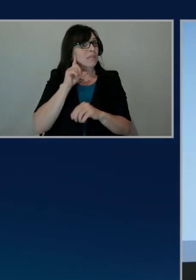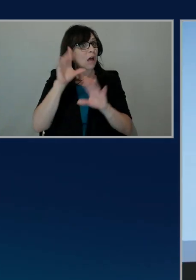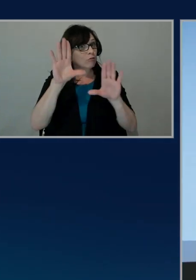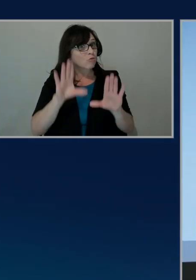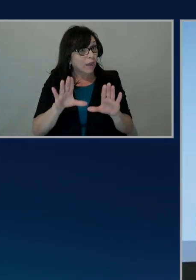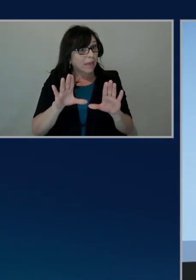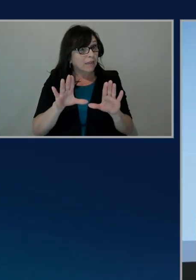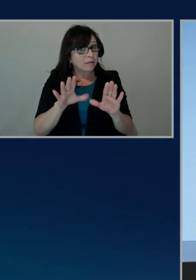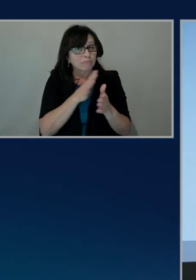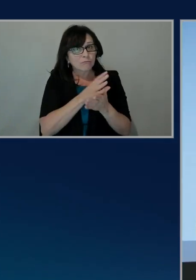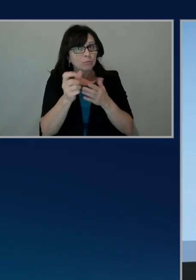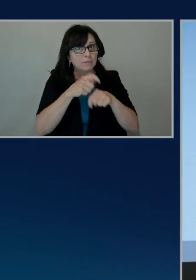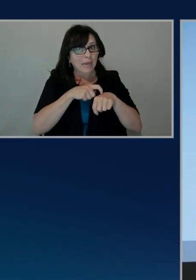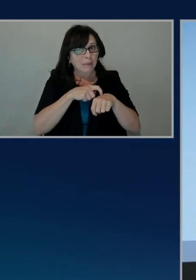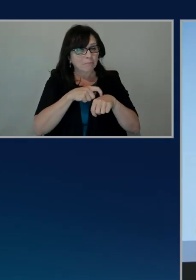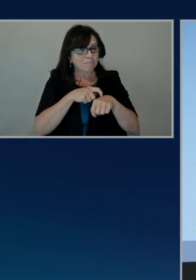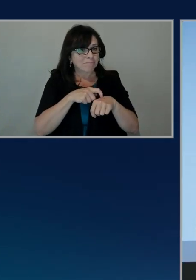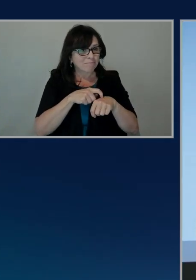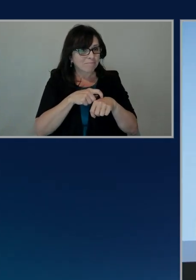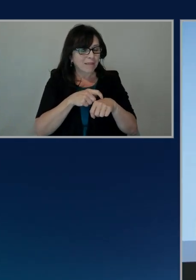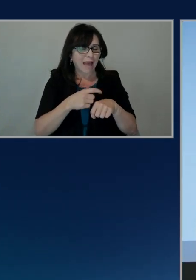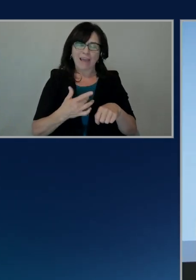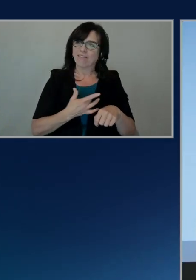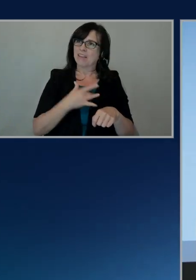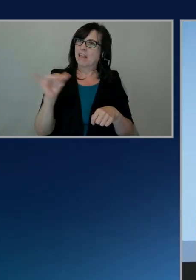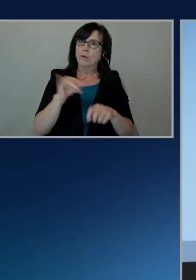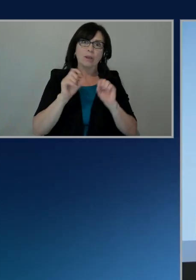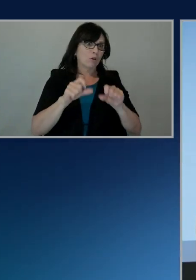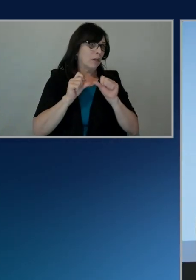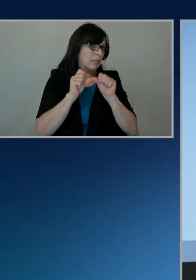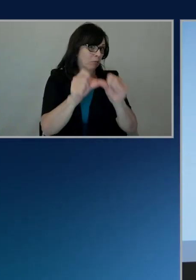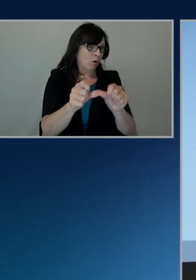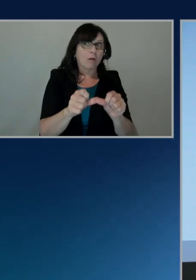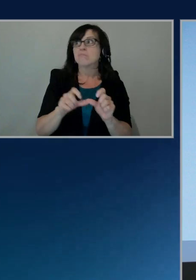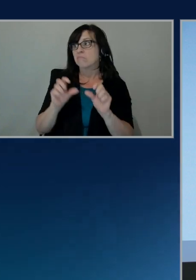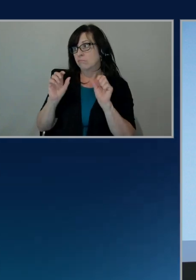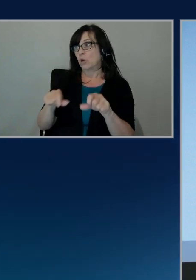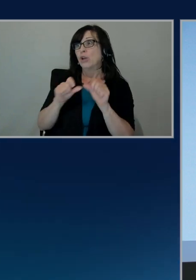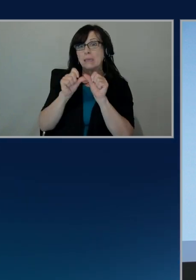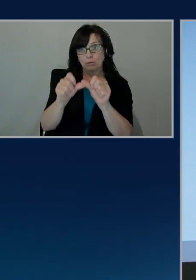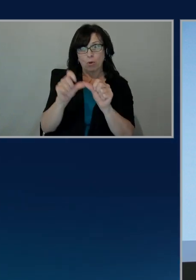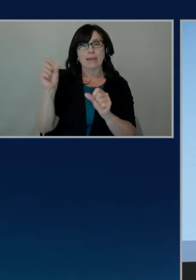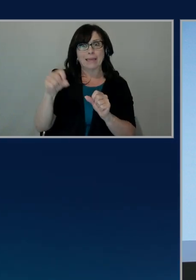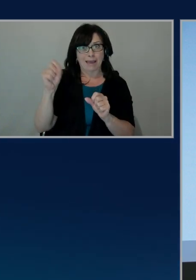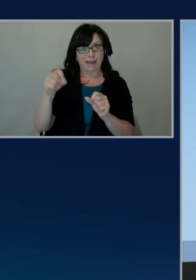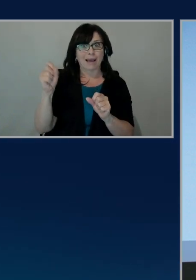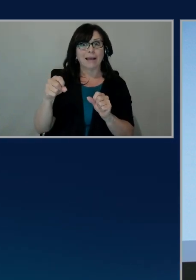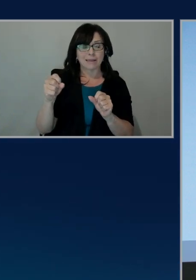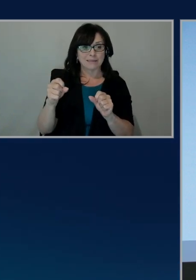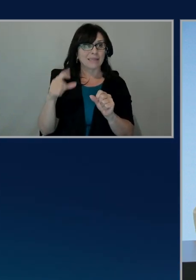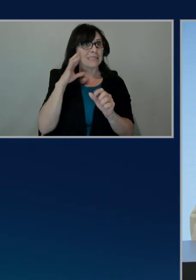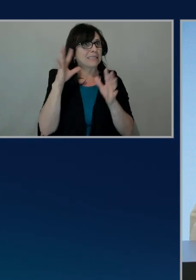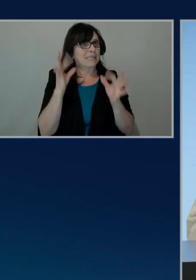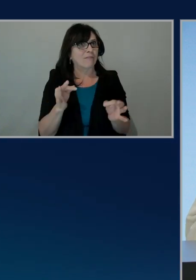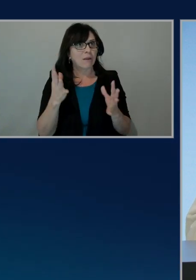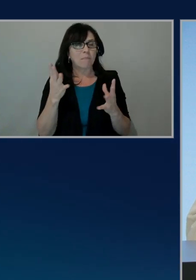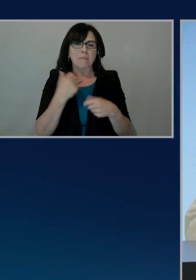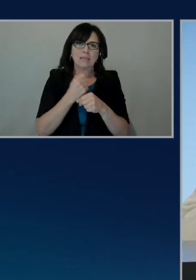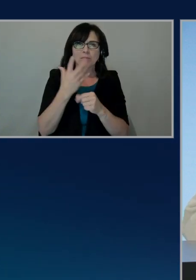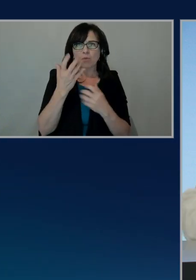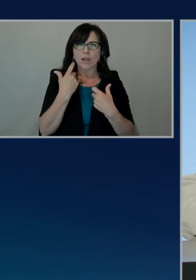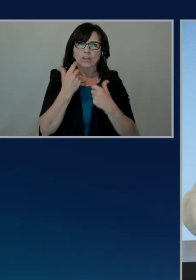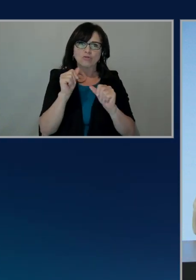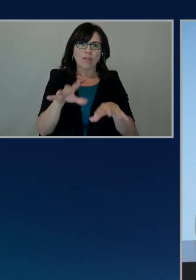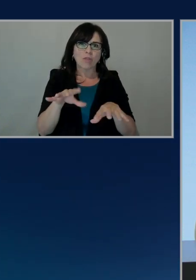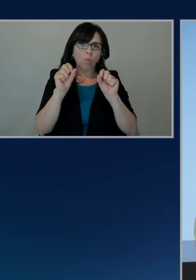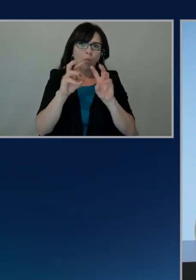are out of time, Sudhir. I feel like we could keep going. We could keep going. Quite a long time. This definitely makes me want to go try the workshop that you